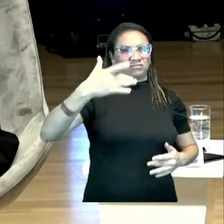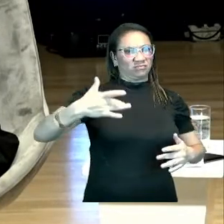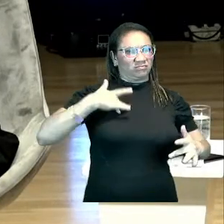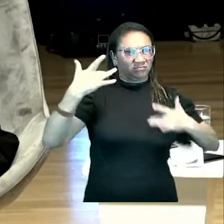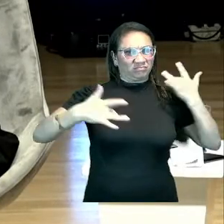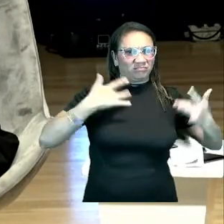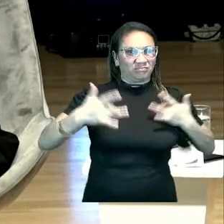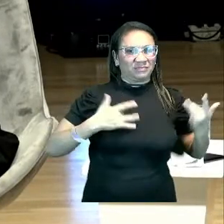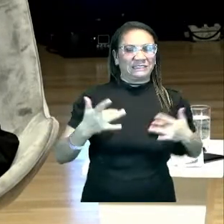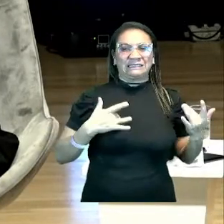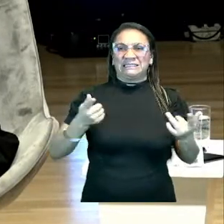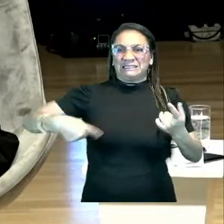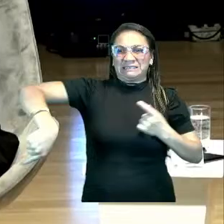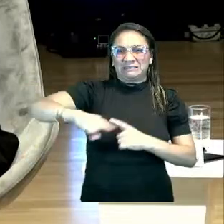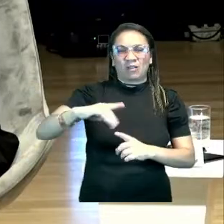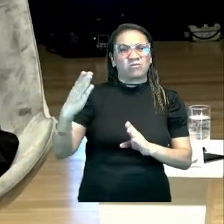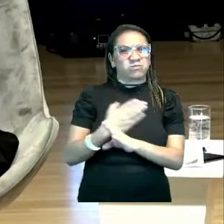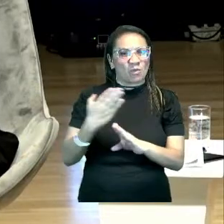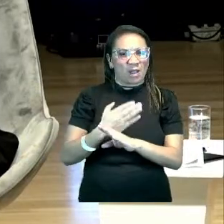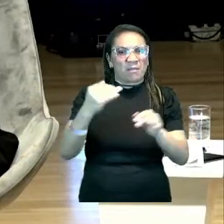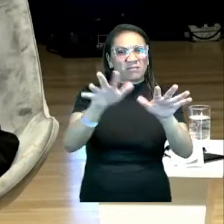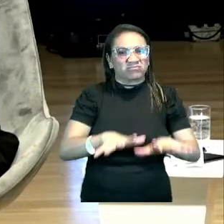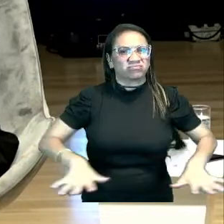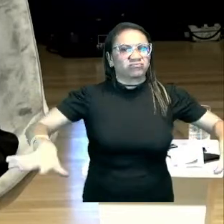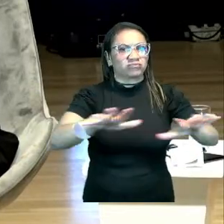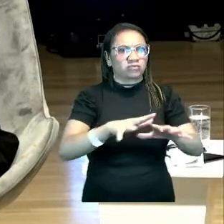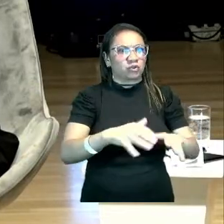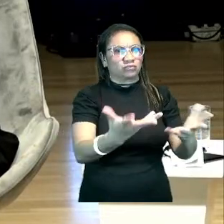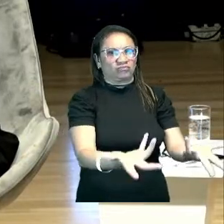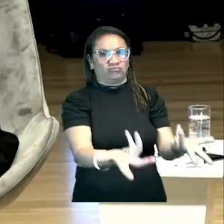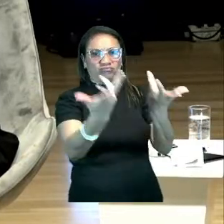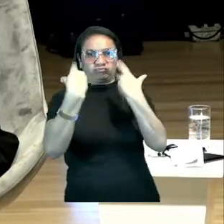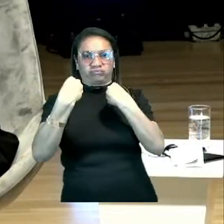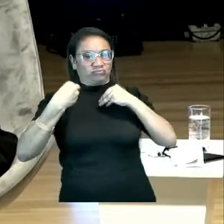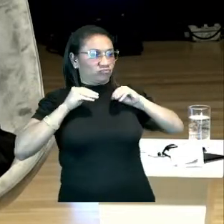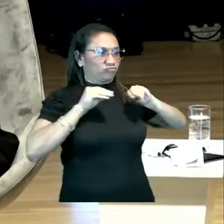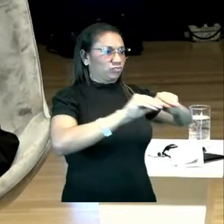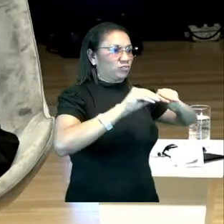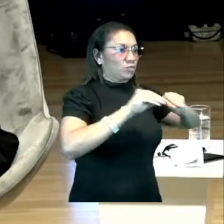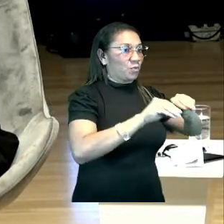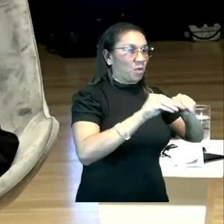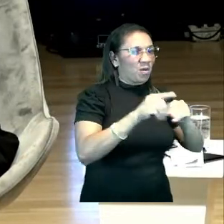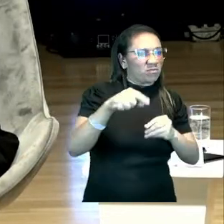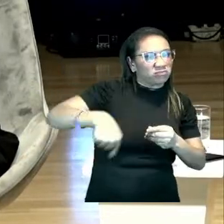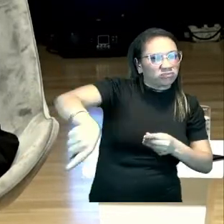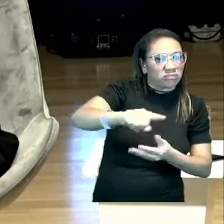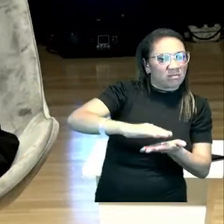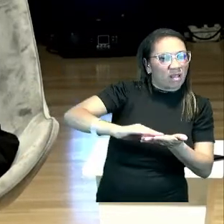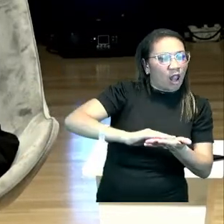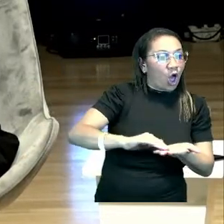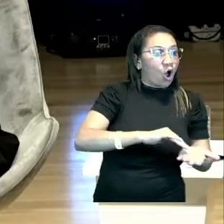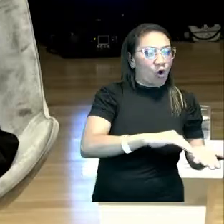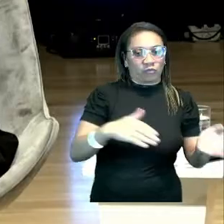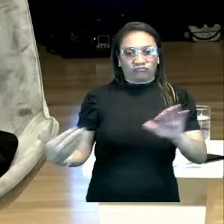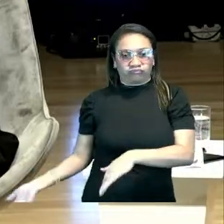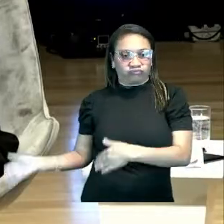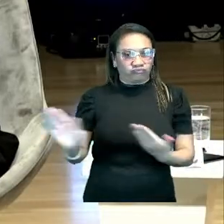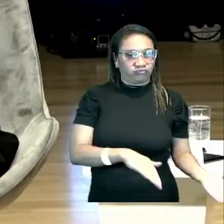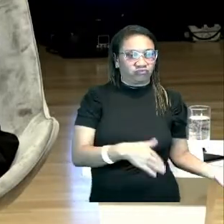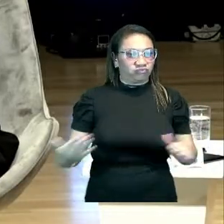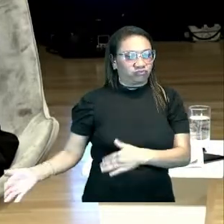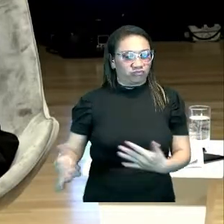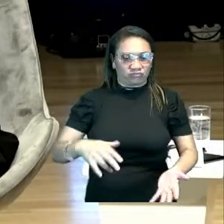to make visible the different issues that we have in our territories and regions.